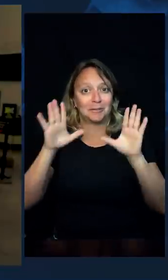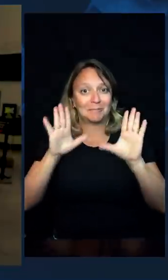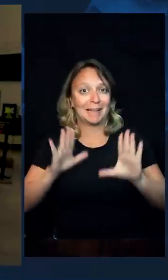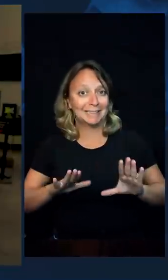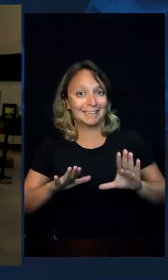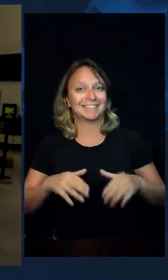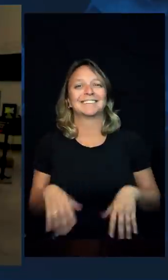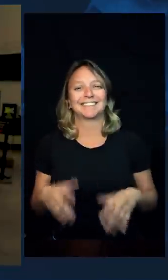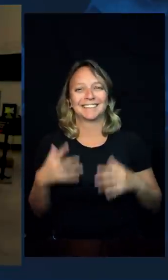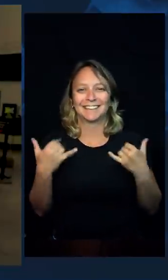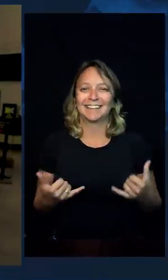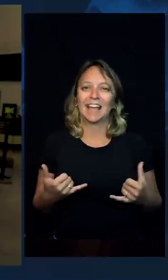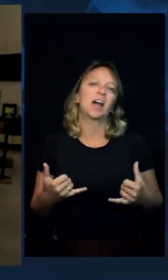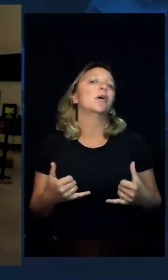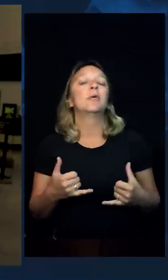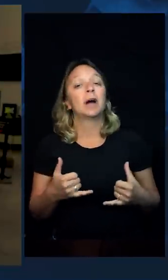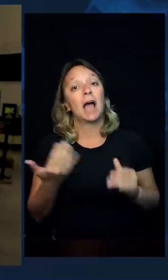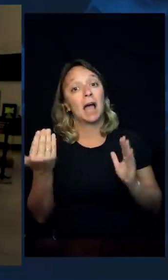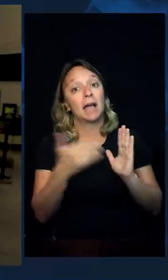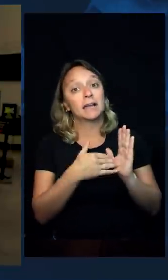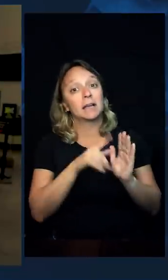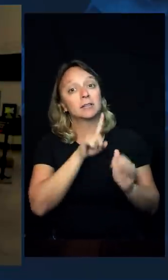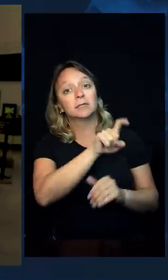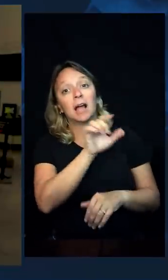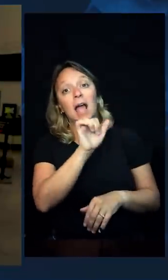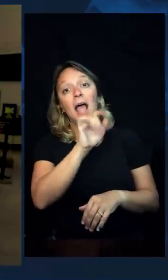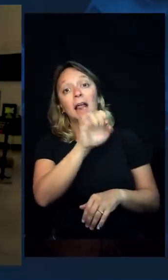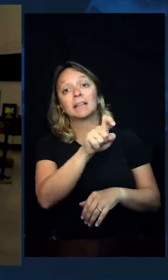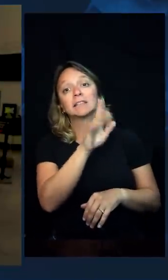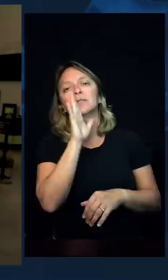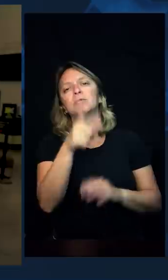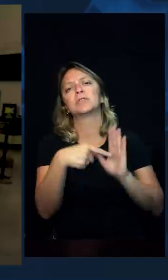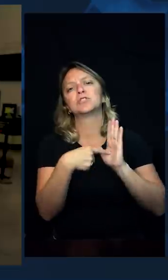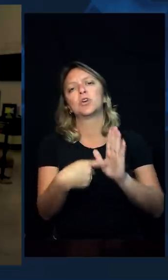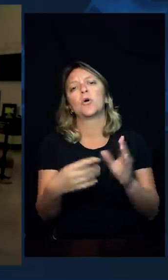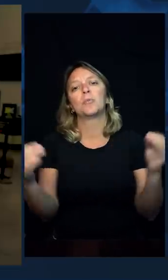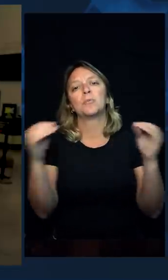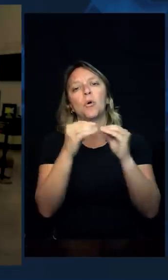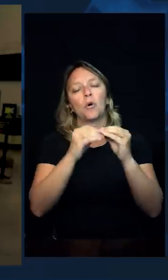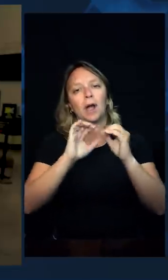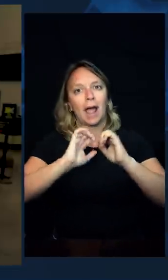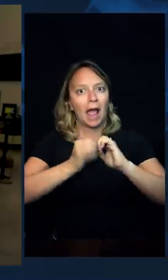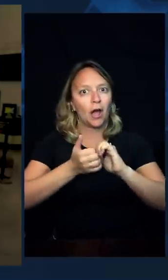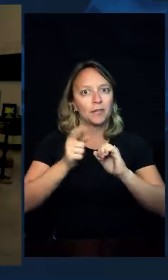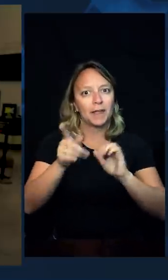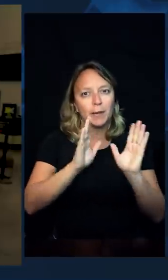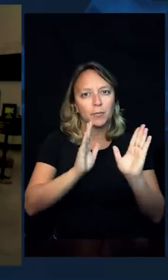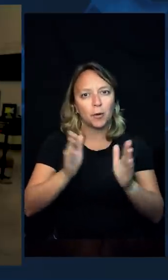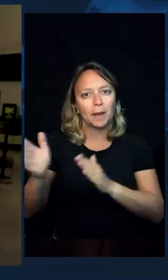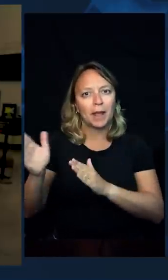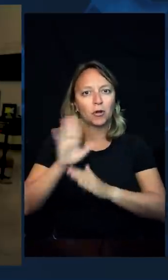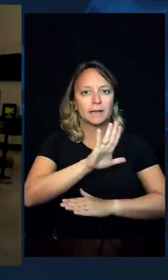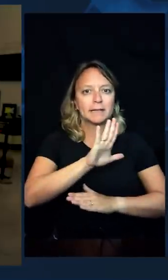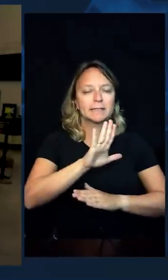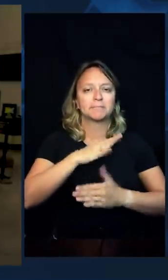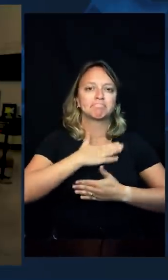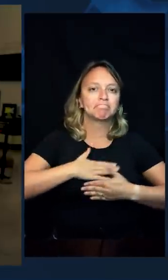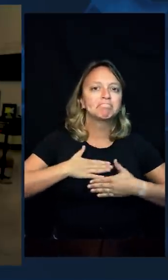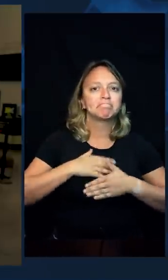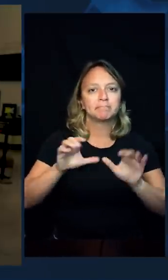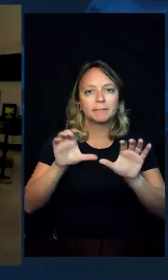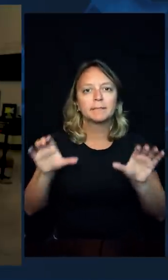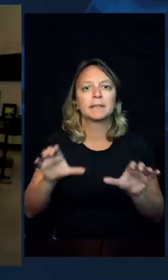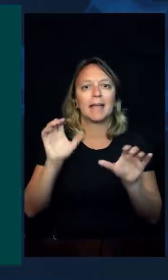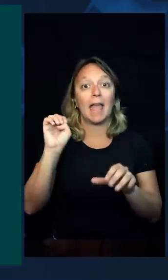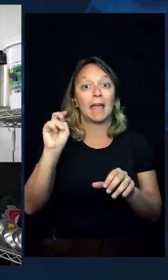we're gonna go back to Alex, who is gonna show us more about how they get enrichments ready for our octopuses and learn a little bit about